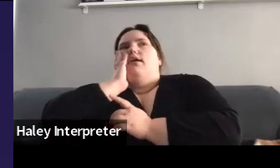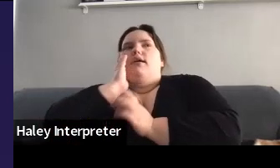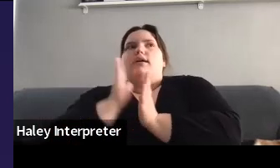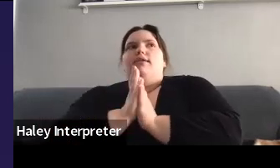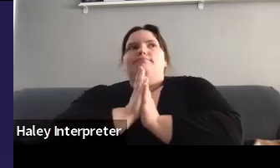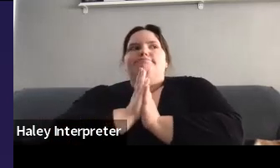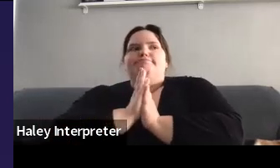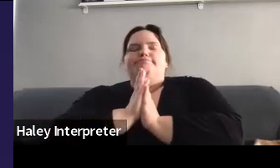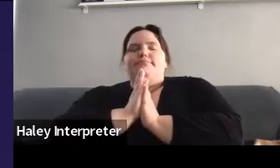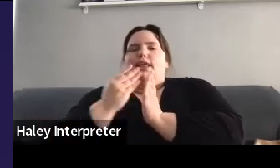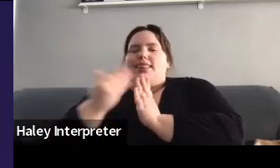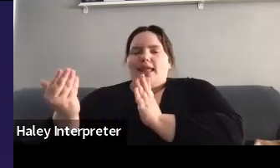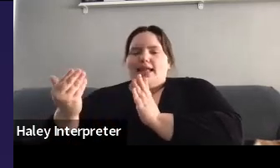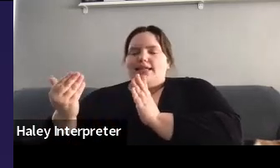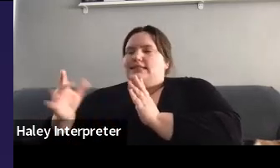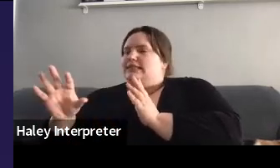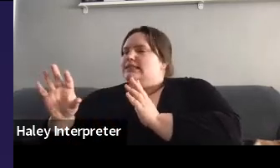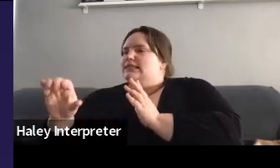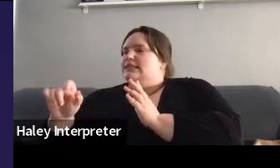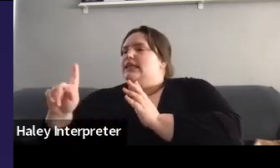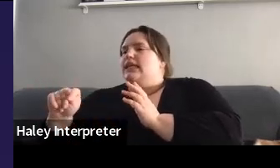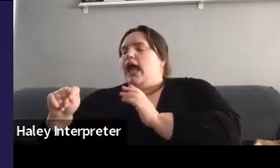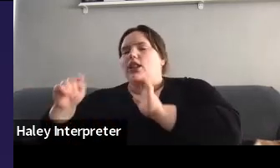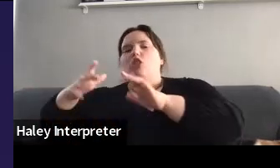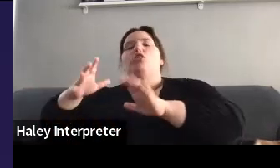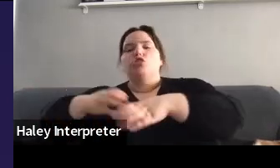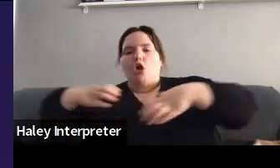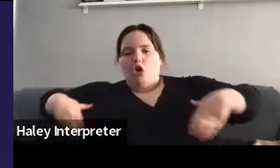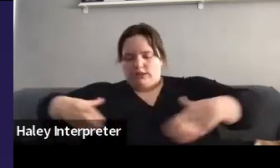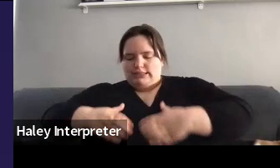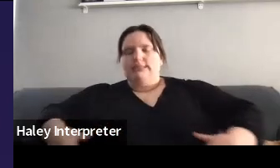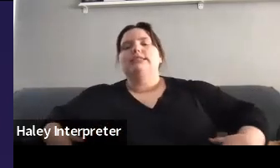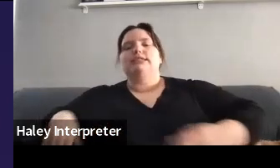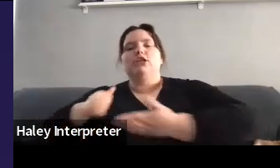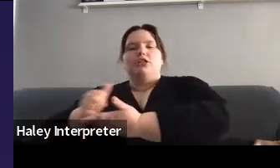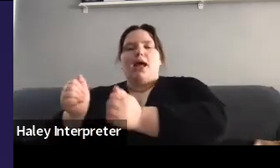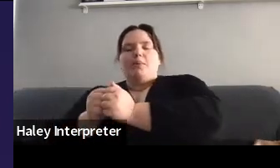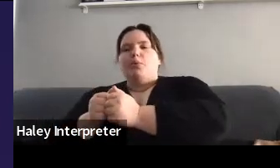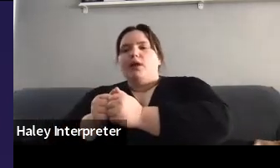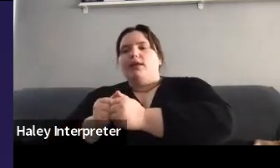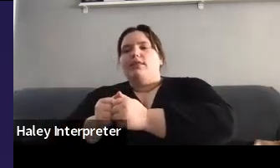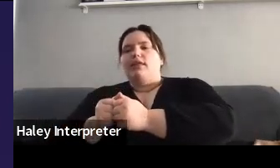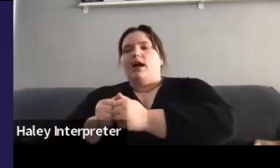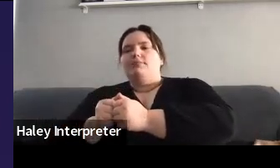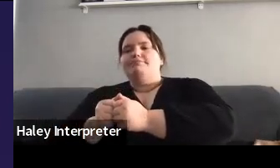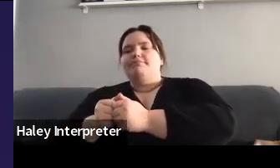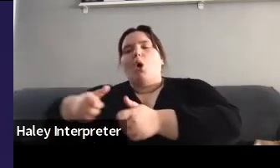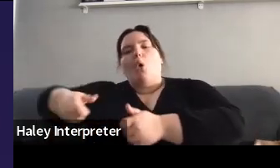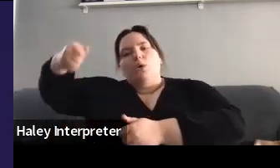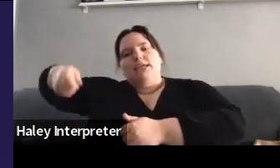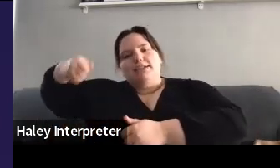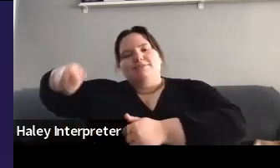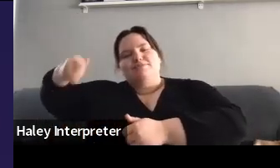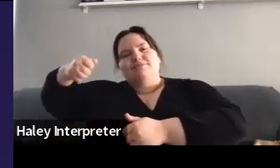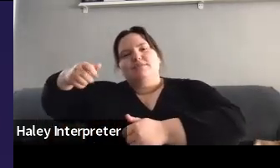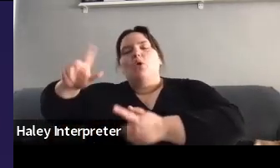The things that the cat was on, the harnesses to help with like holding the cat up